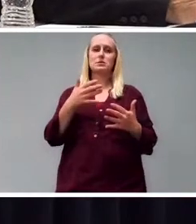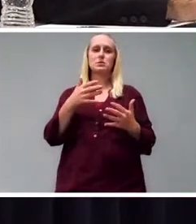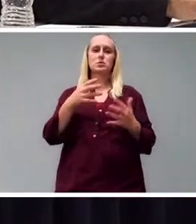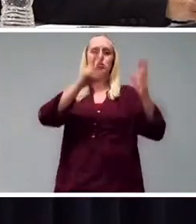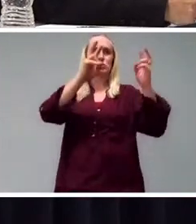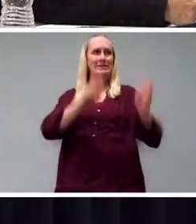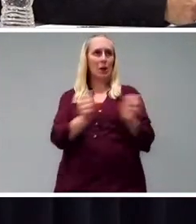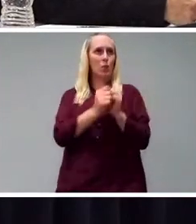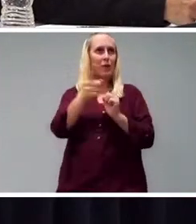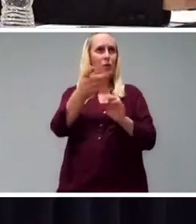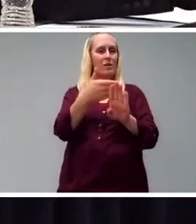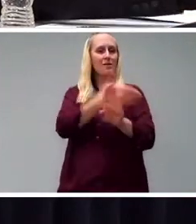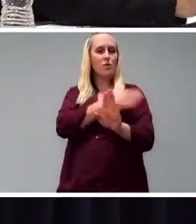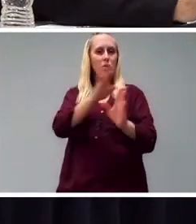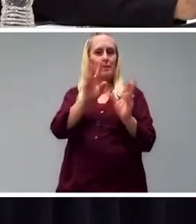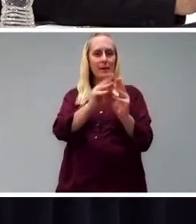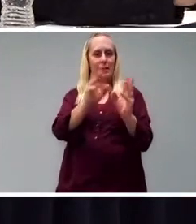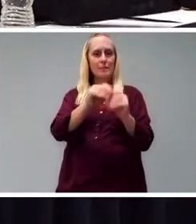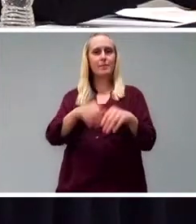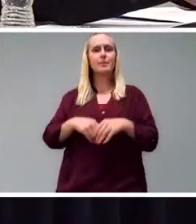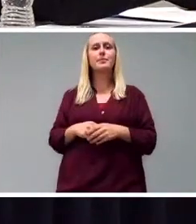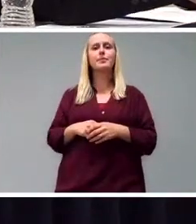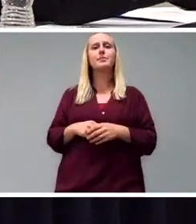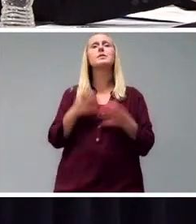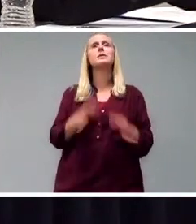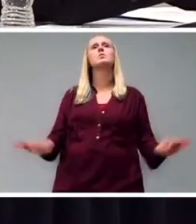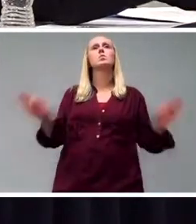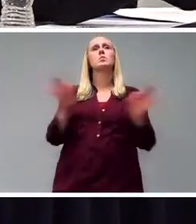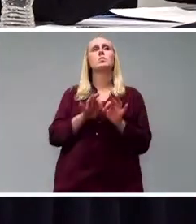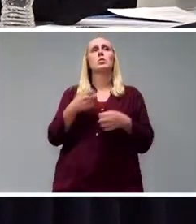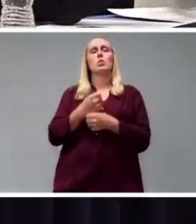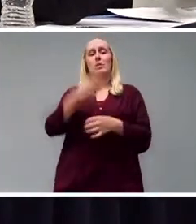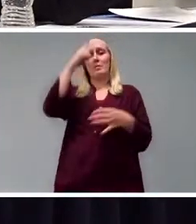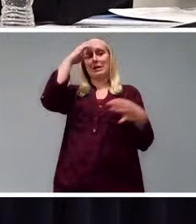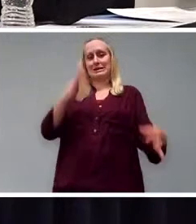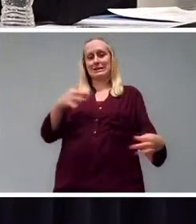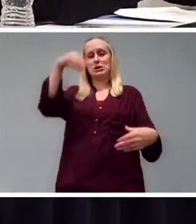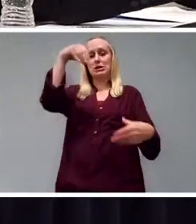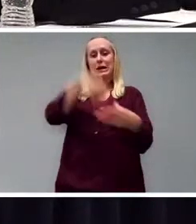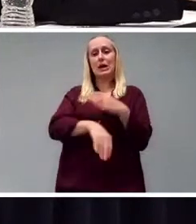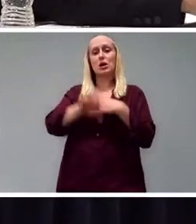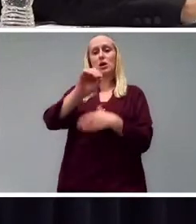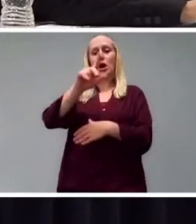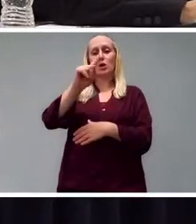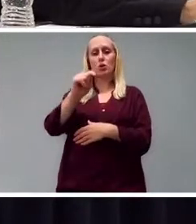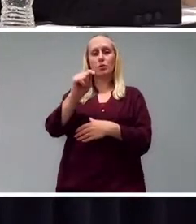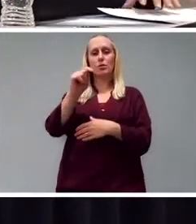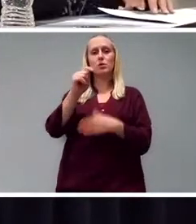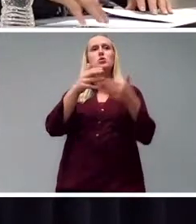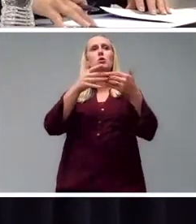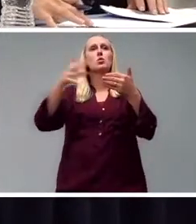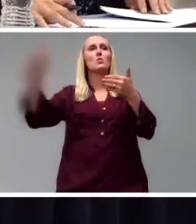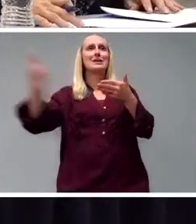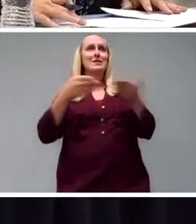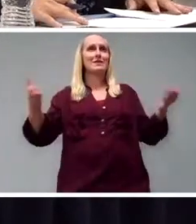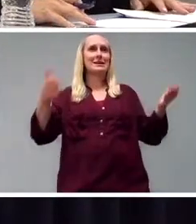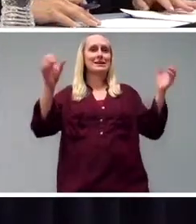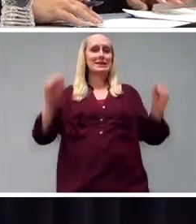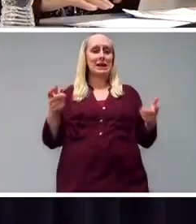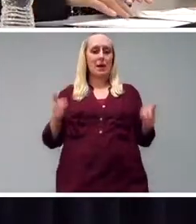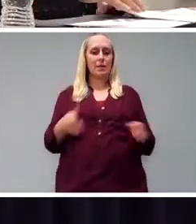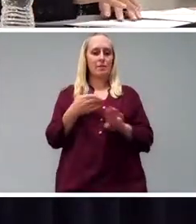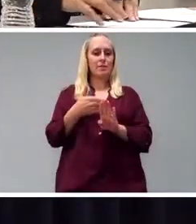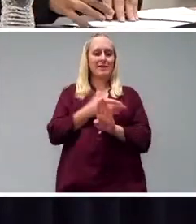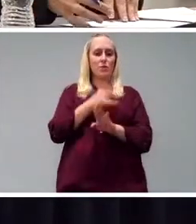meeting. It is important that we make the decision in October so the rest of the things can happen by the end of 2020. So.